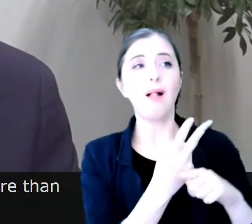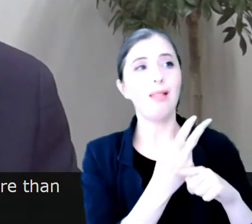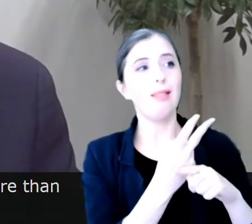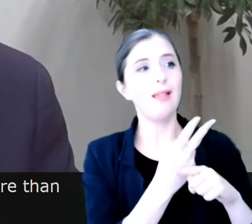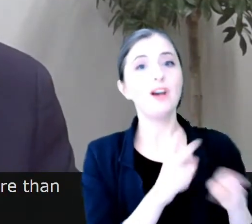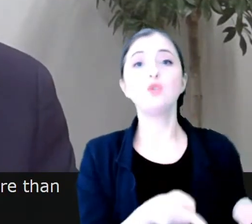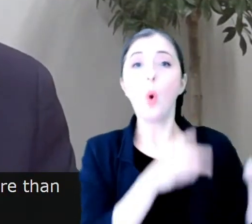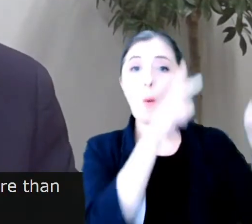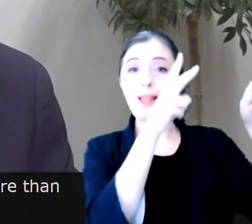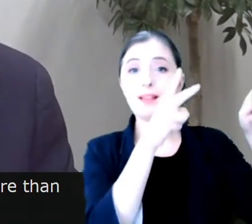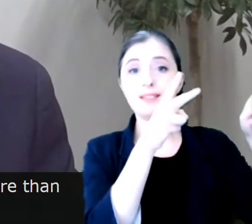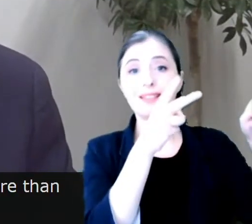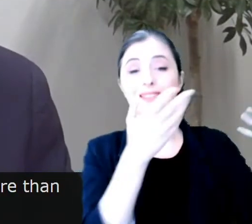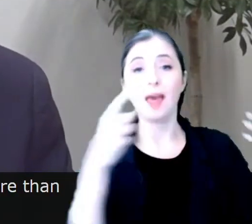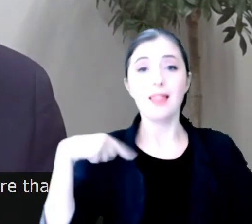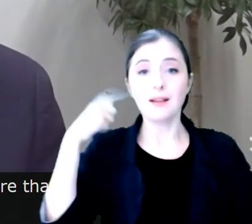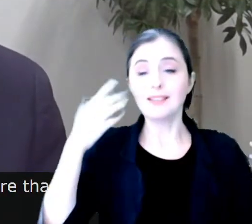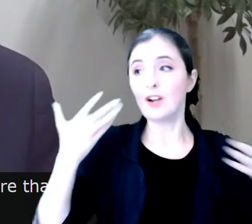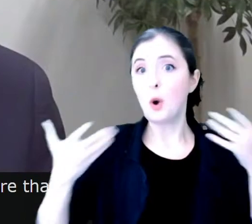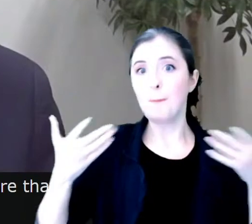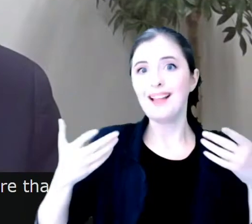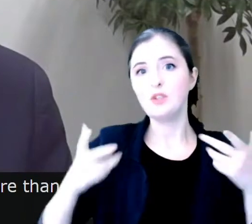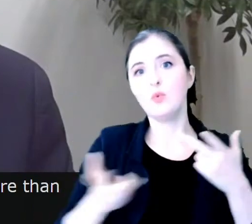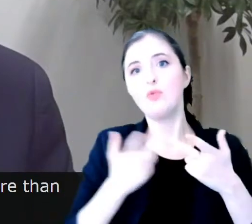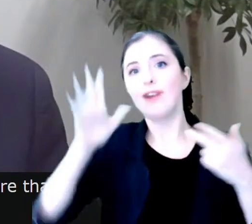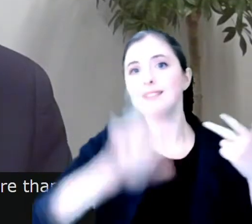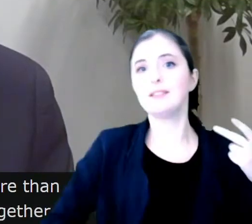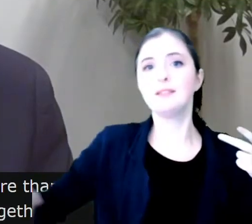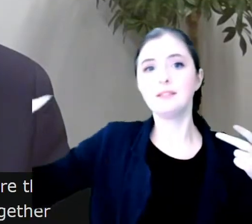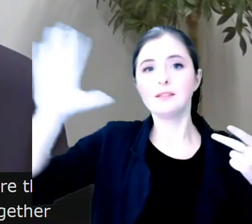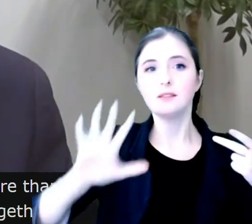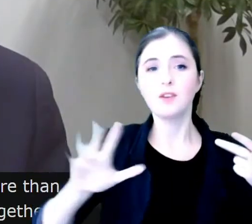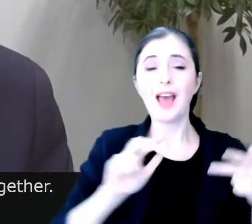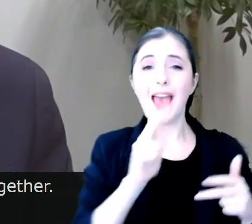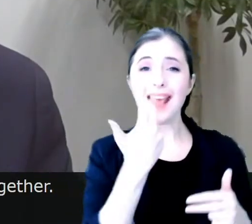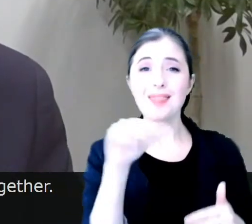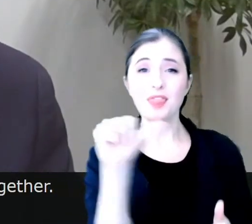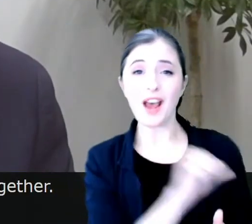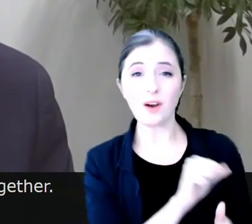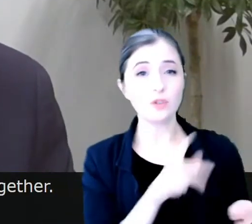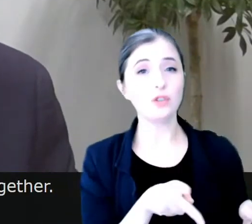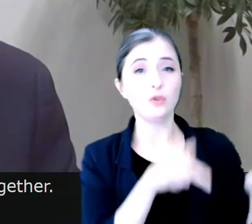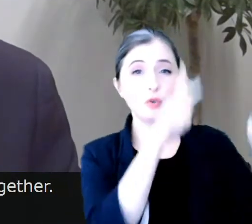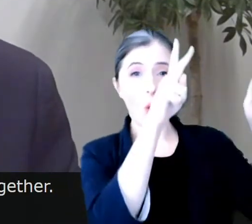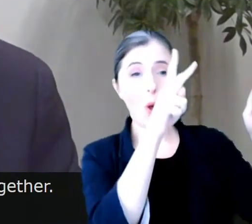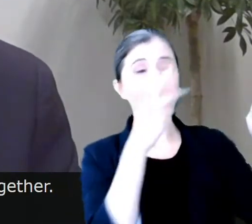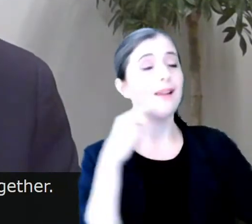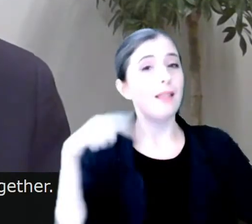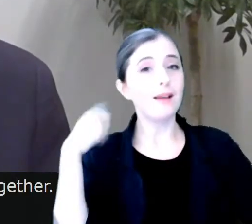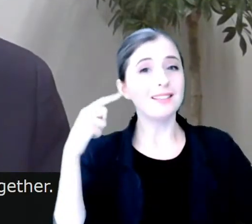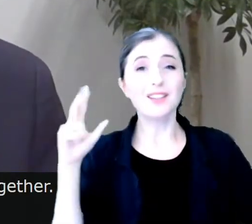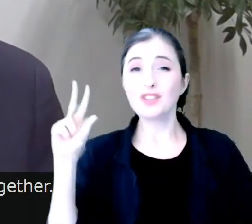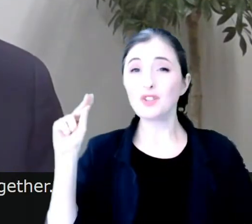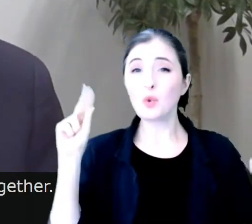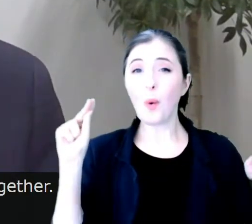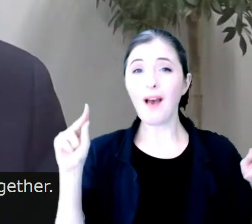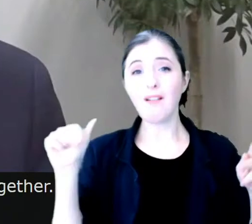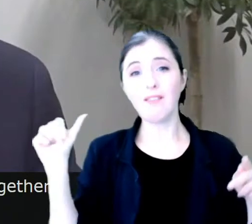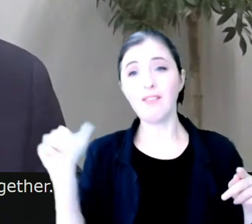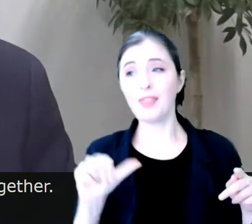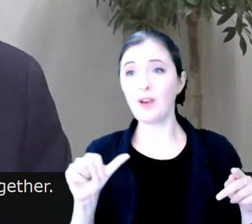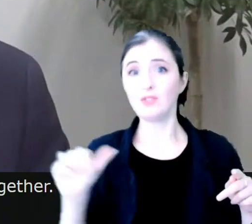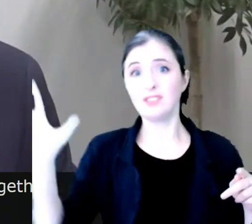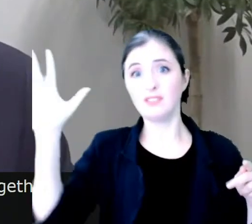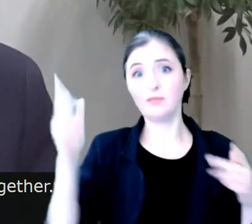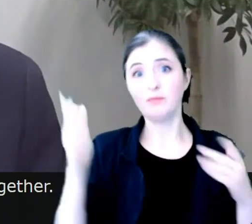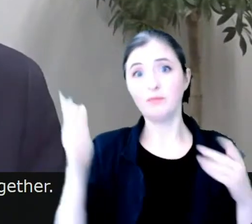more than 8,000 tall buildings in London. There's only about 12,000 across the country. And because that built environment can't